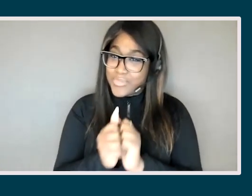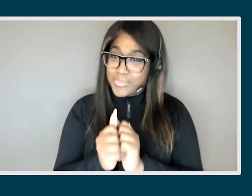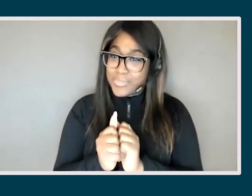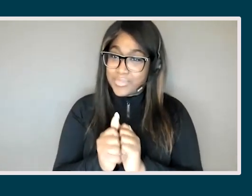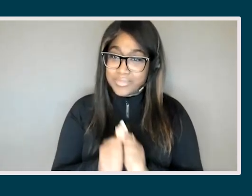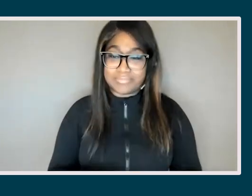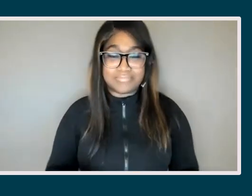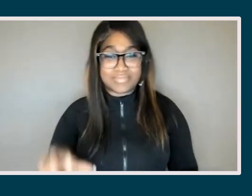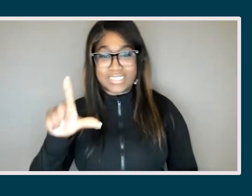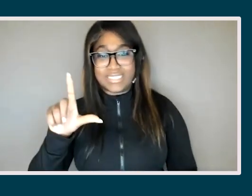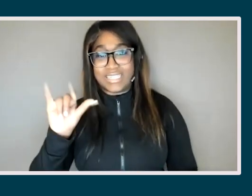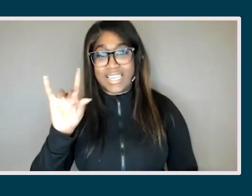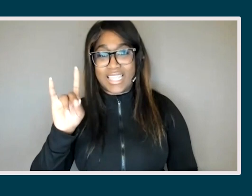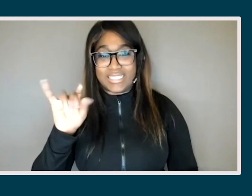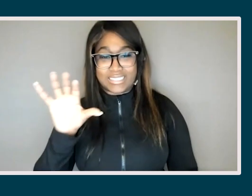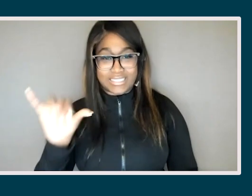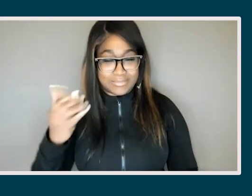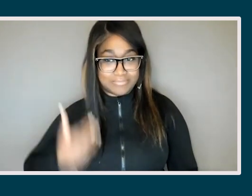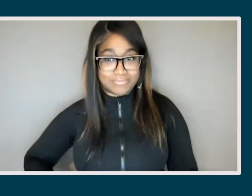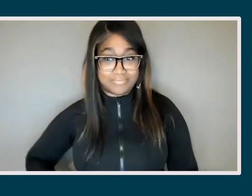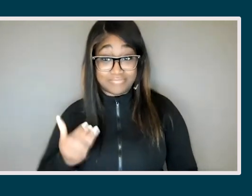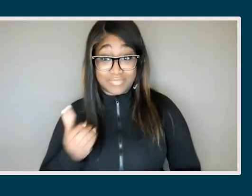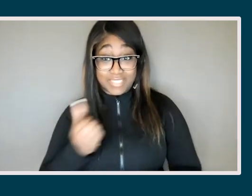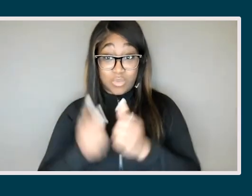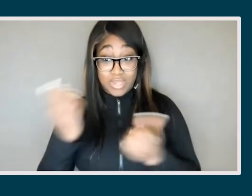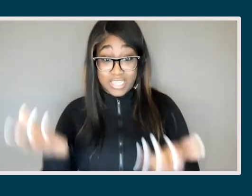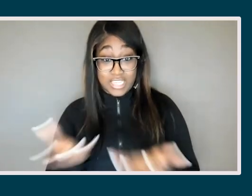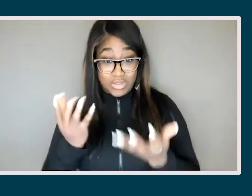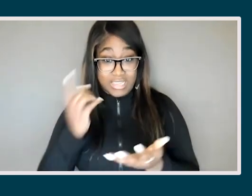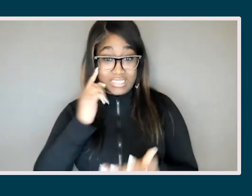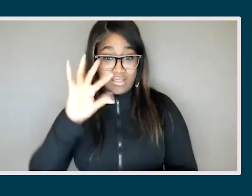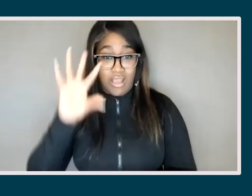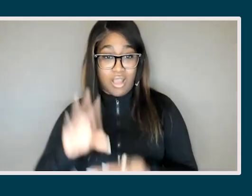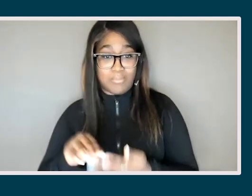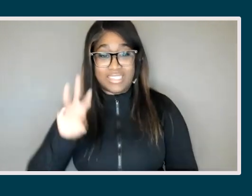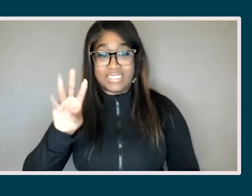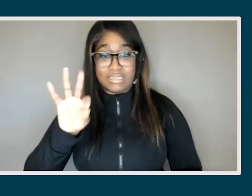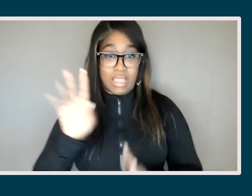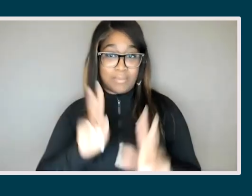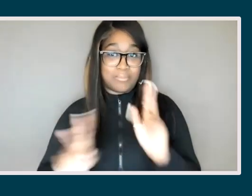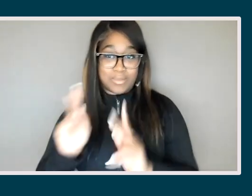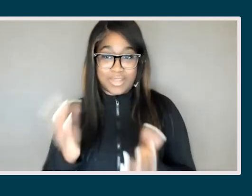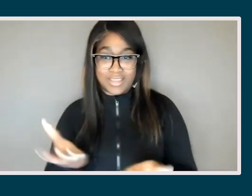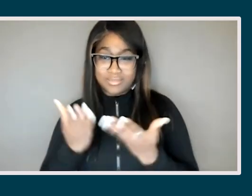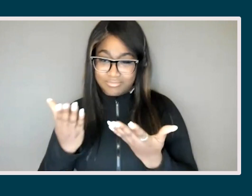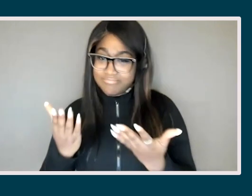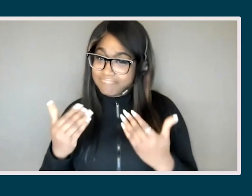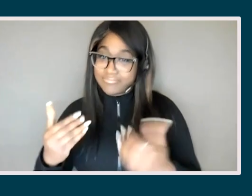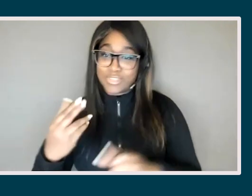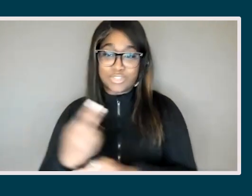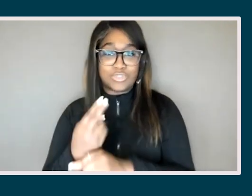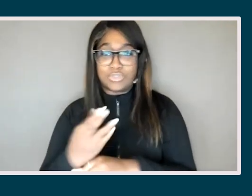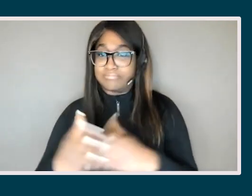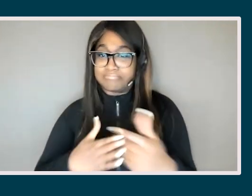This is Lindsey. Anybody on the call, I see there's 69 of us. Please use whatever indication